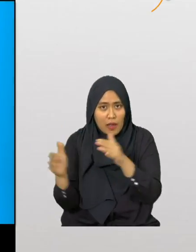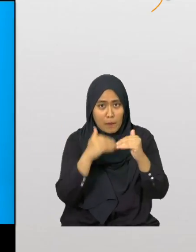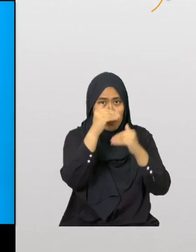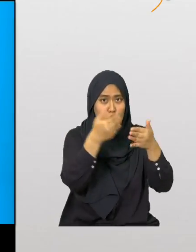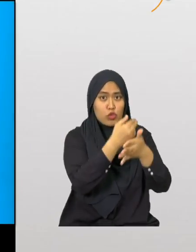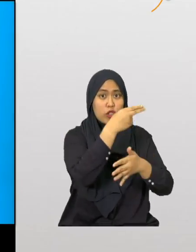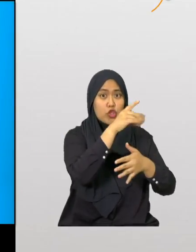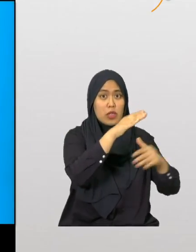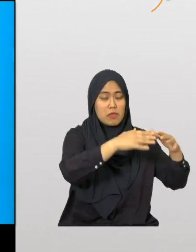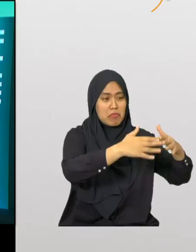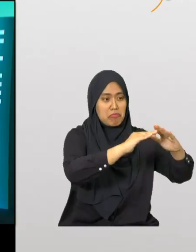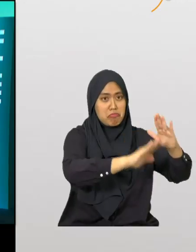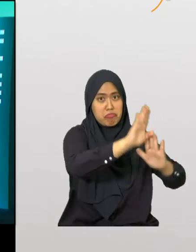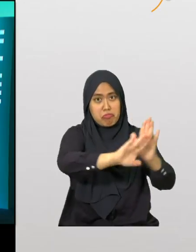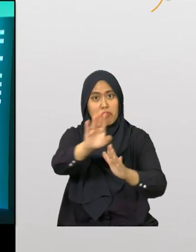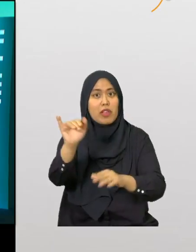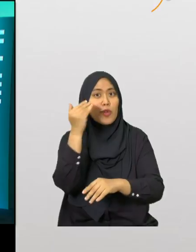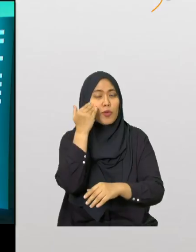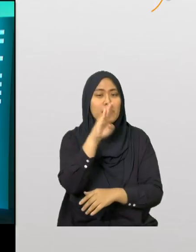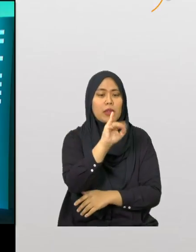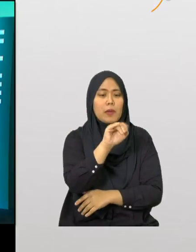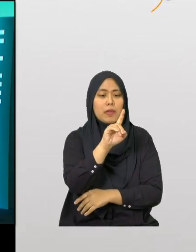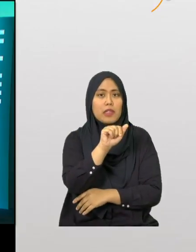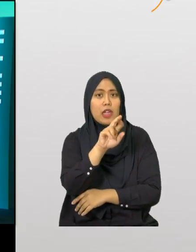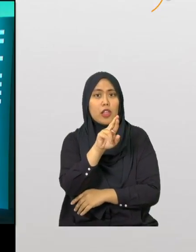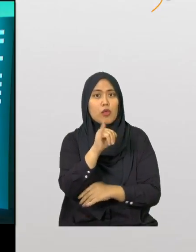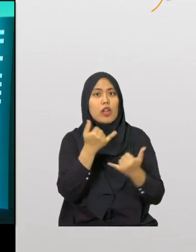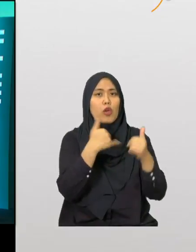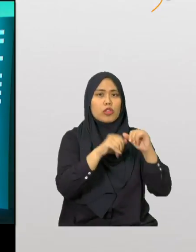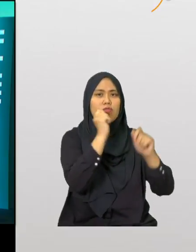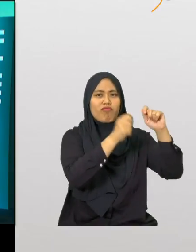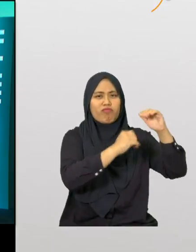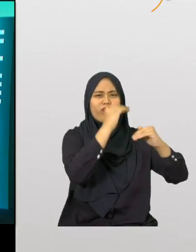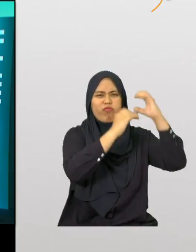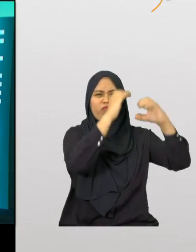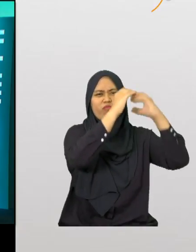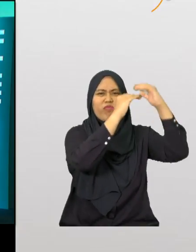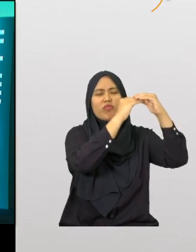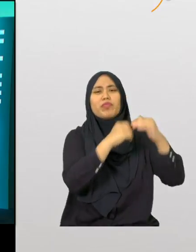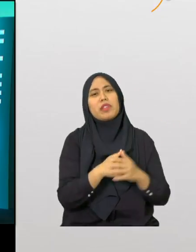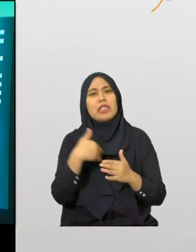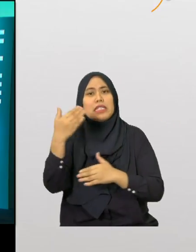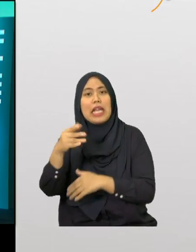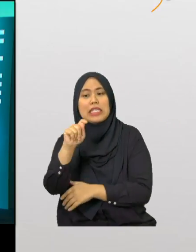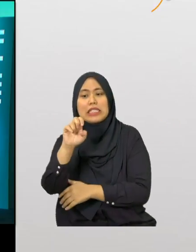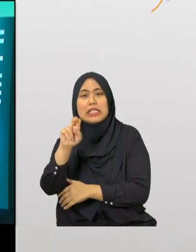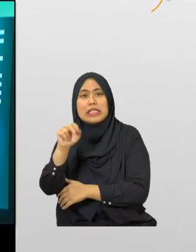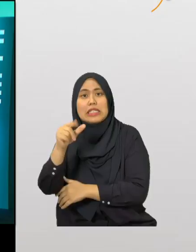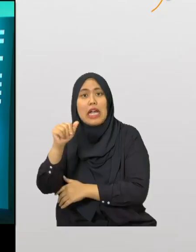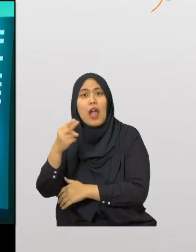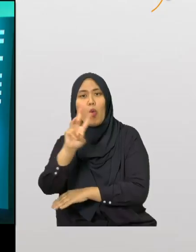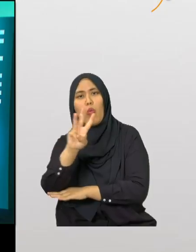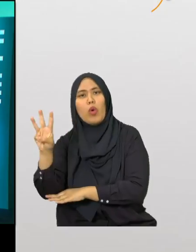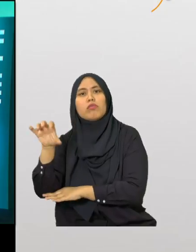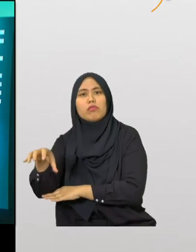towns. Bidadari is already under construction. Next is Tengah in the west, and